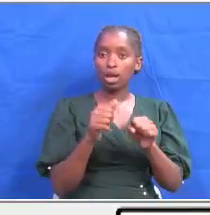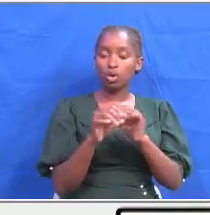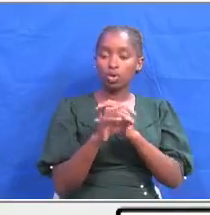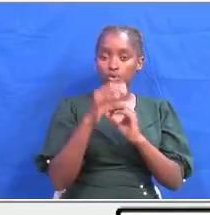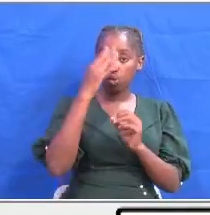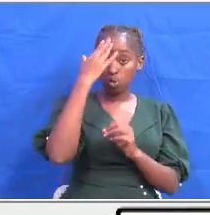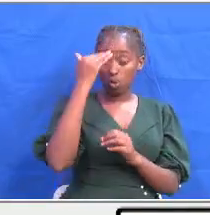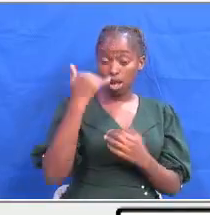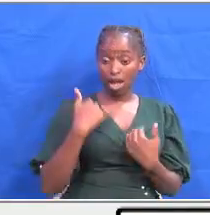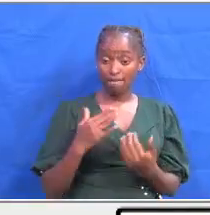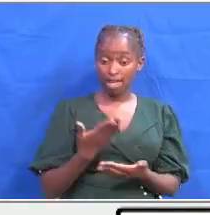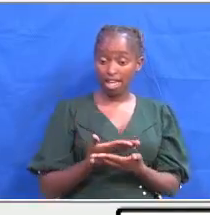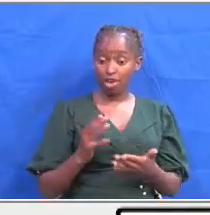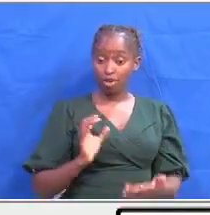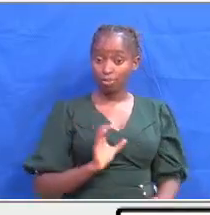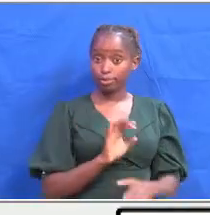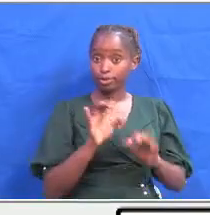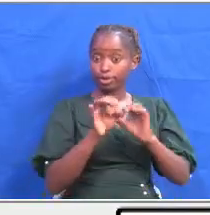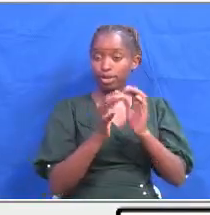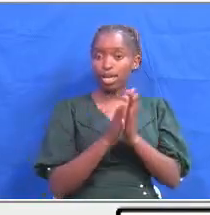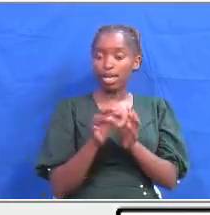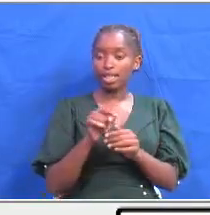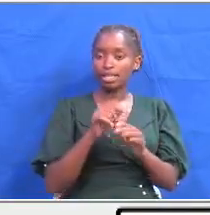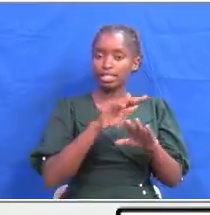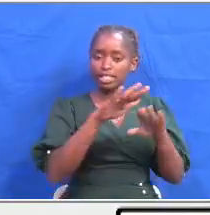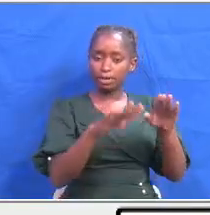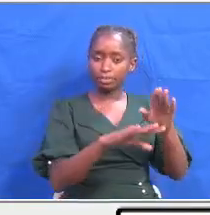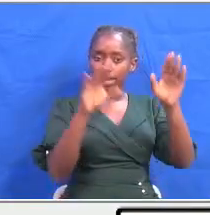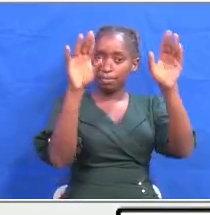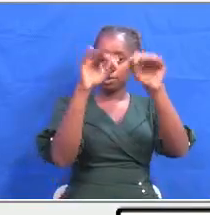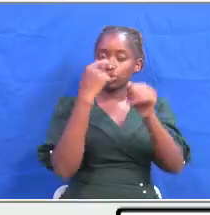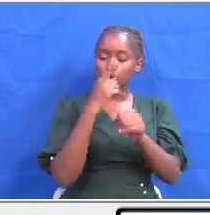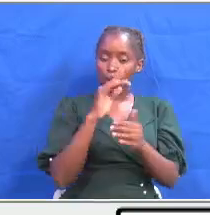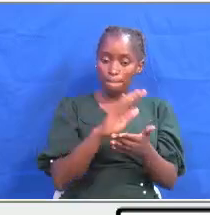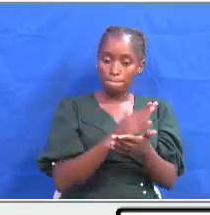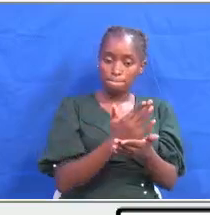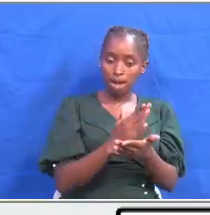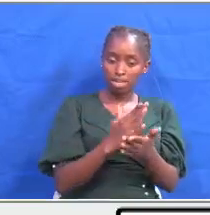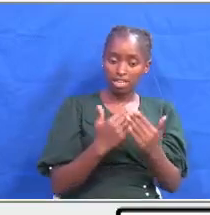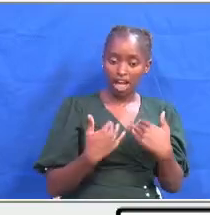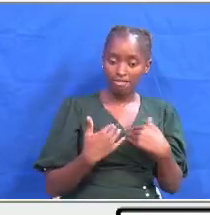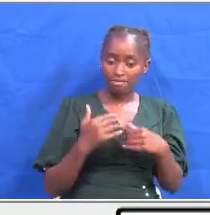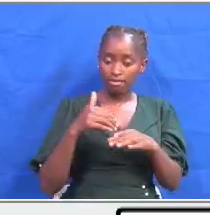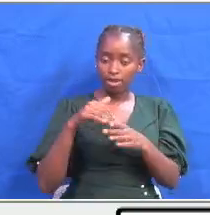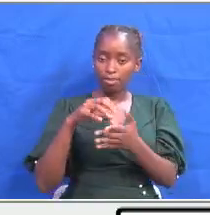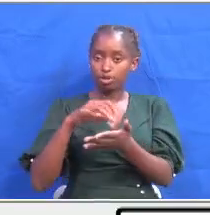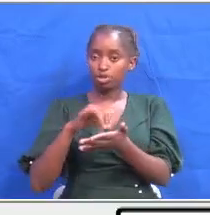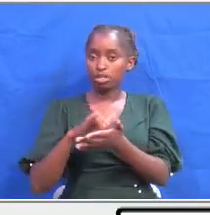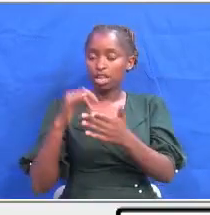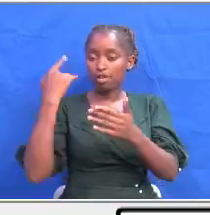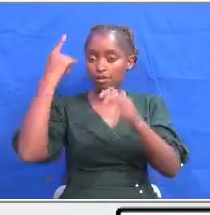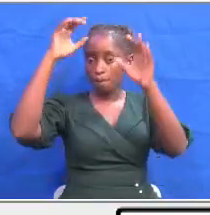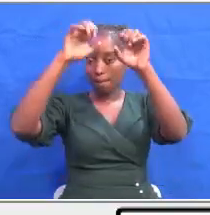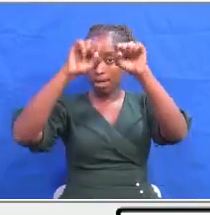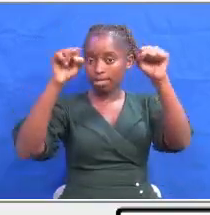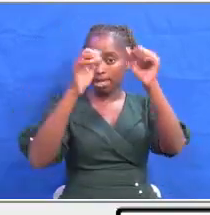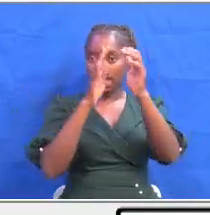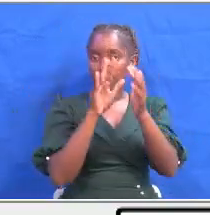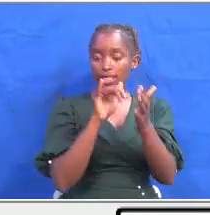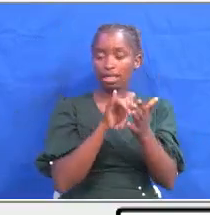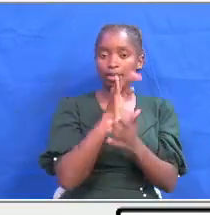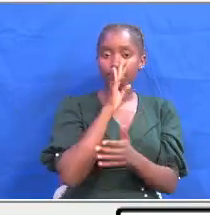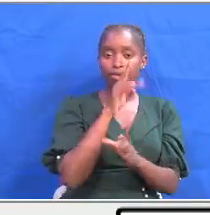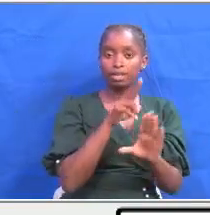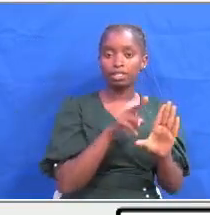commission in place. There's no chair. And these are deputy president who is part of a presidency, and the returning officer being the chair of